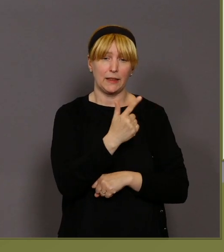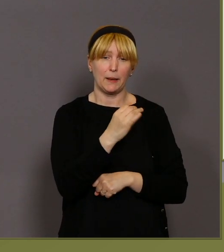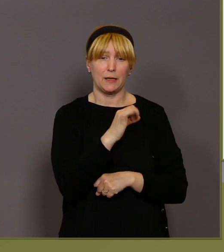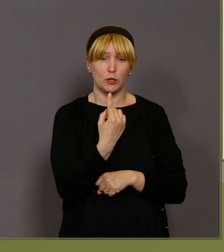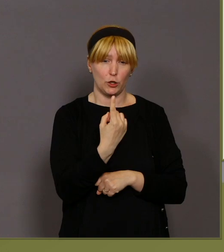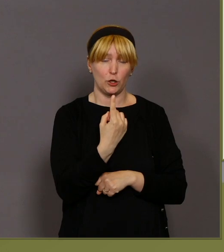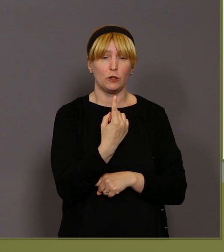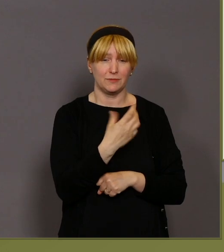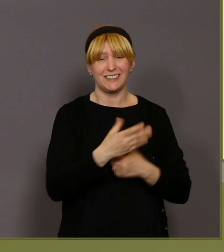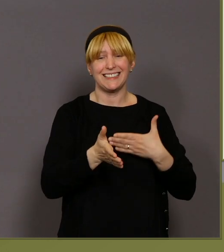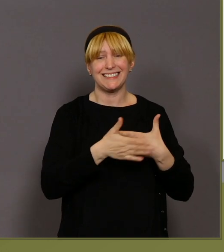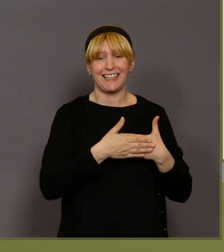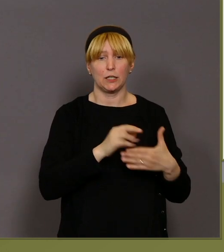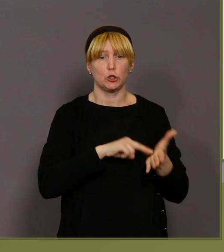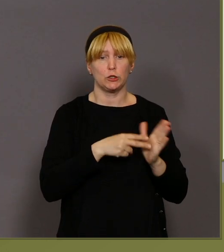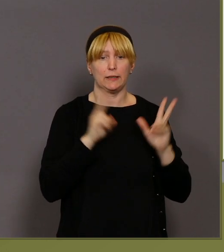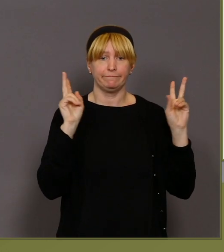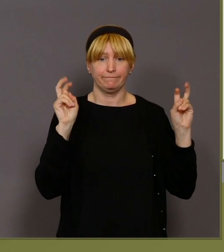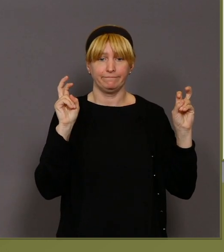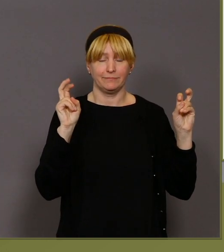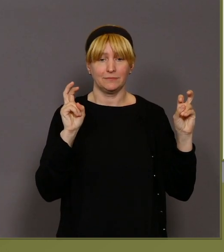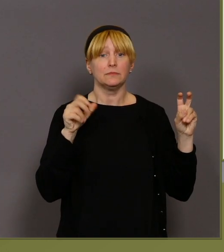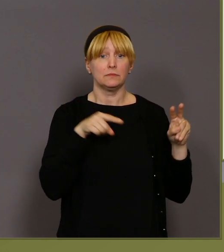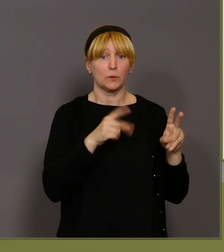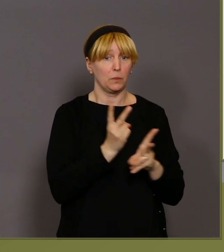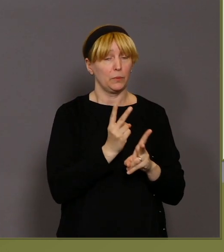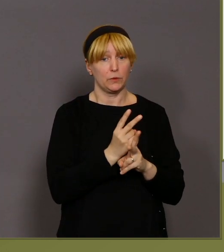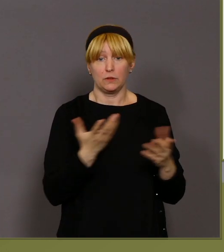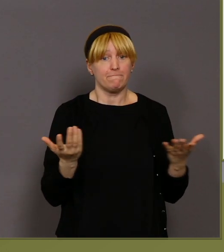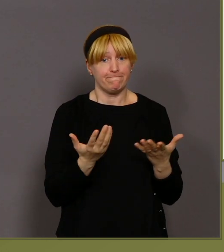call a closed system, that means it is